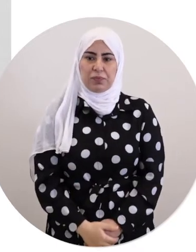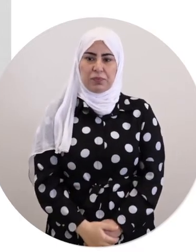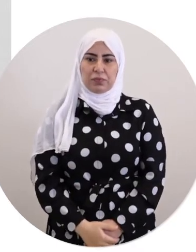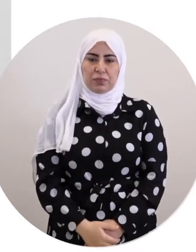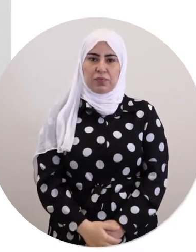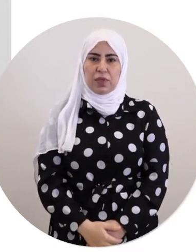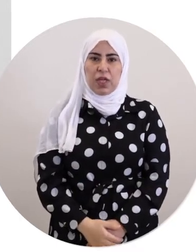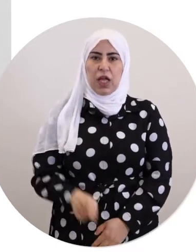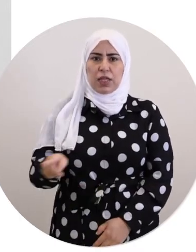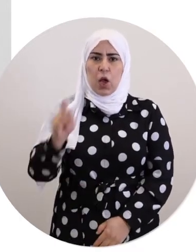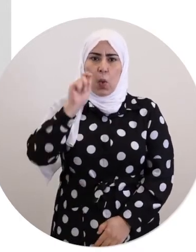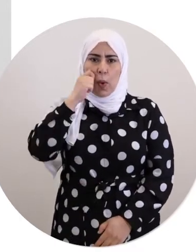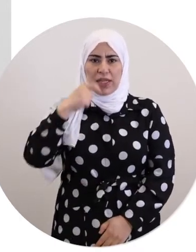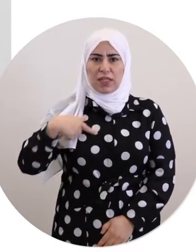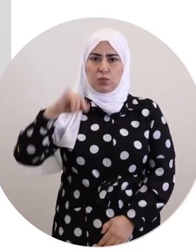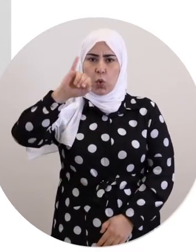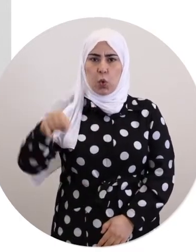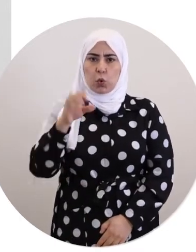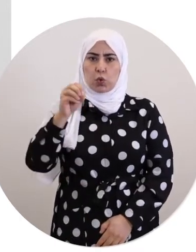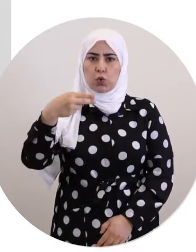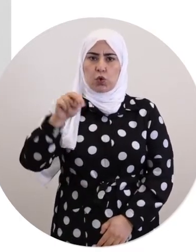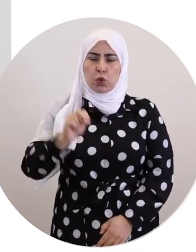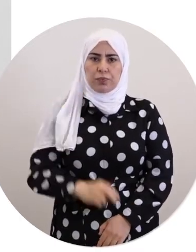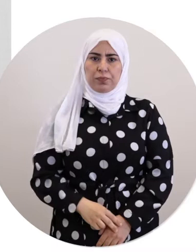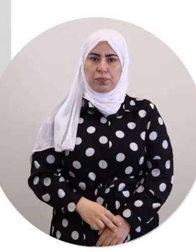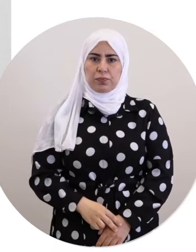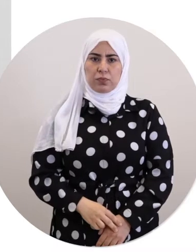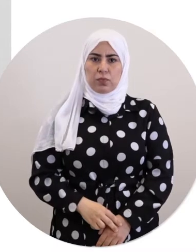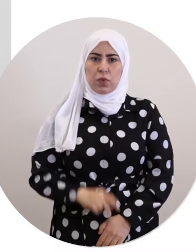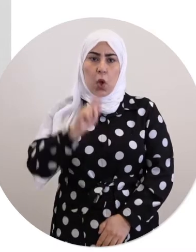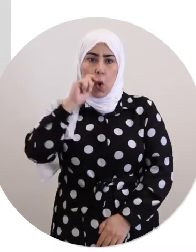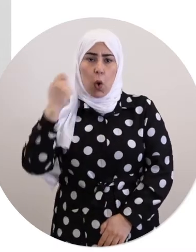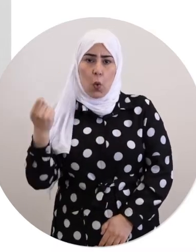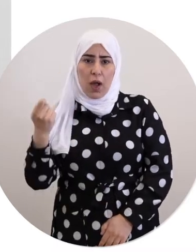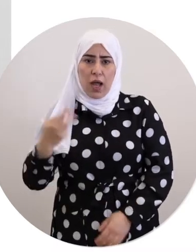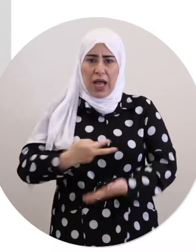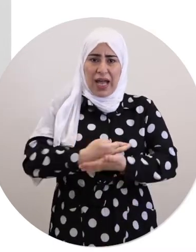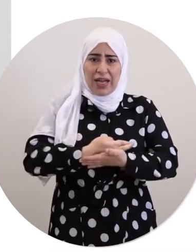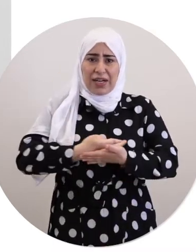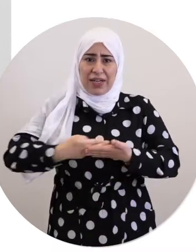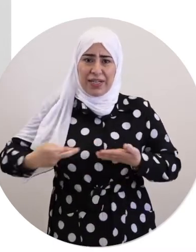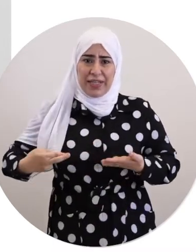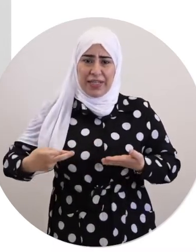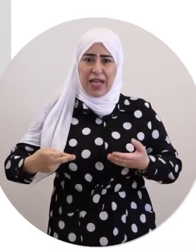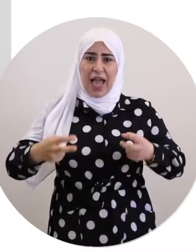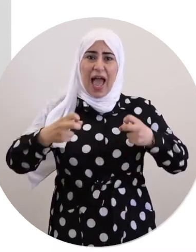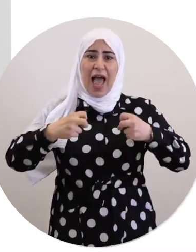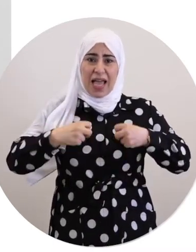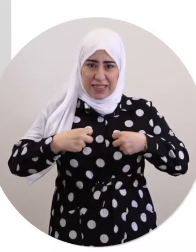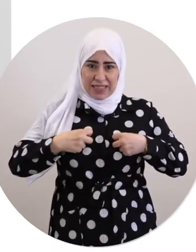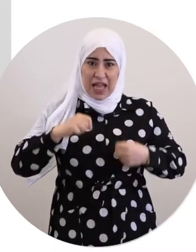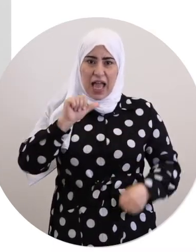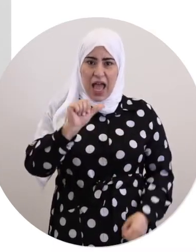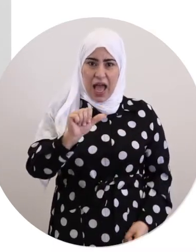Now, this is John. John rarely has a good story to narrate. Now you're thinking,